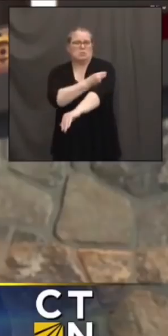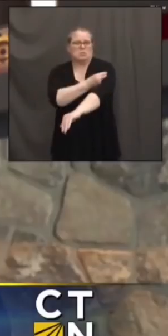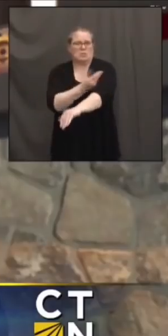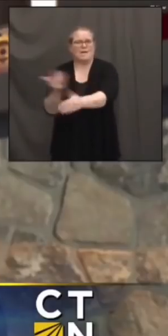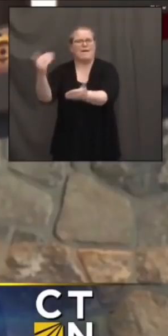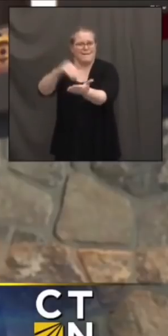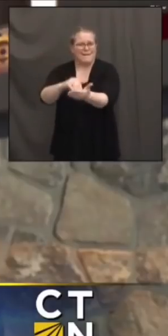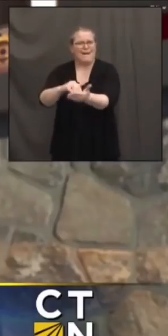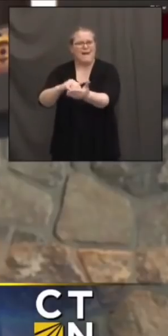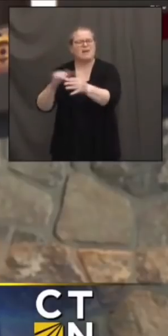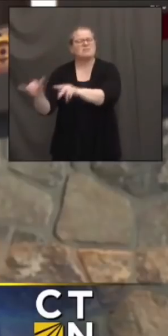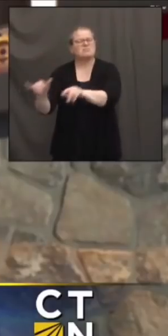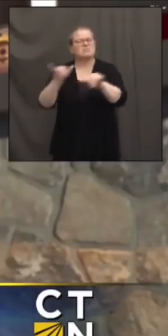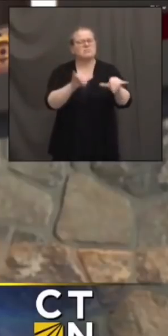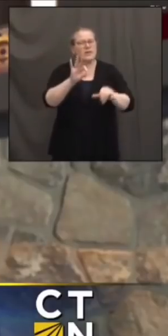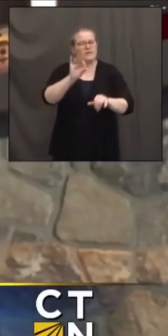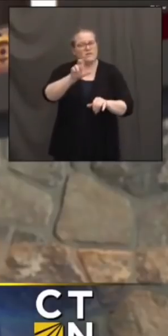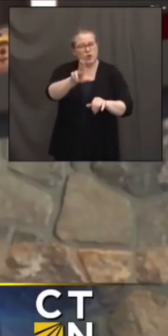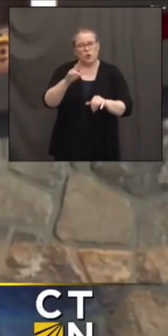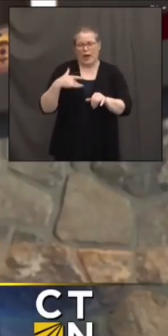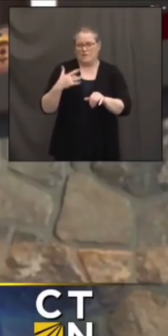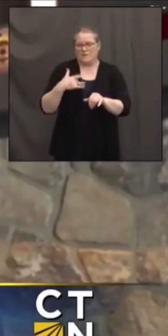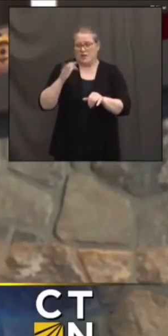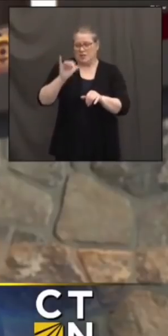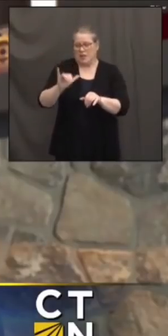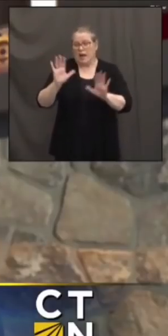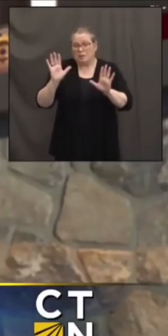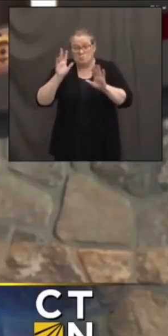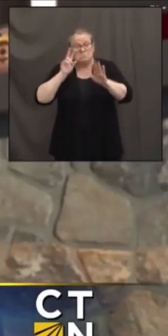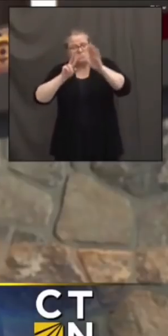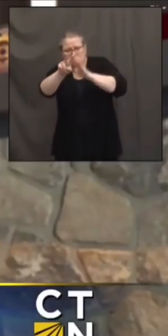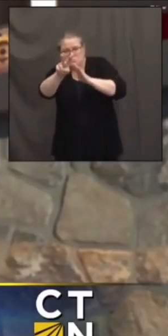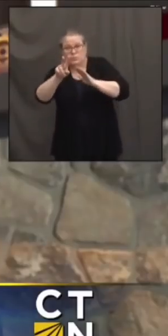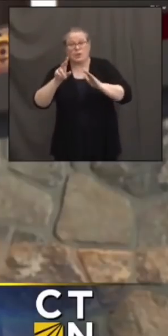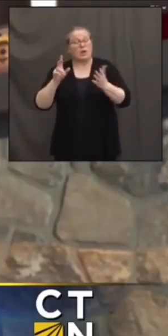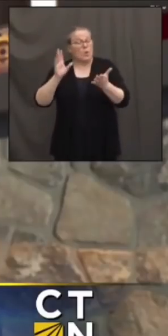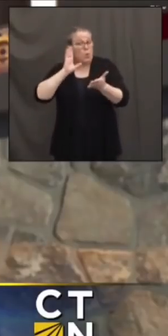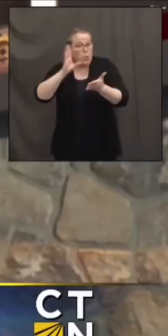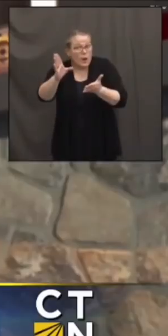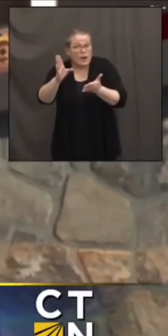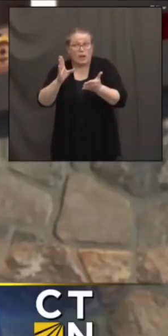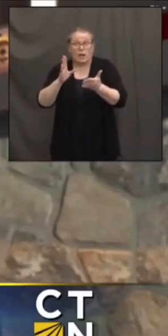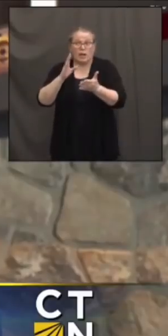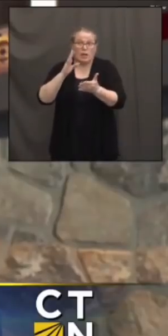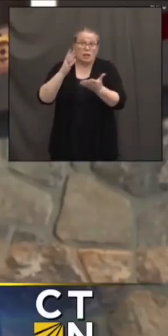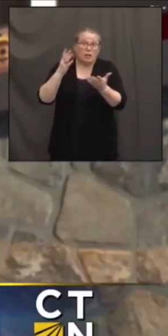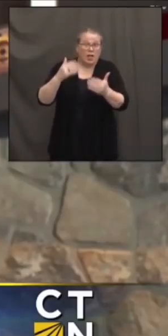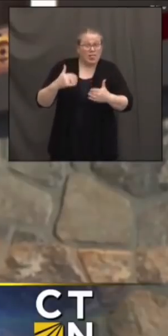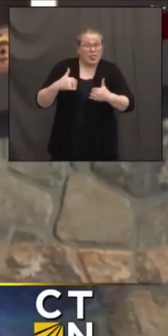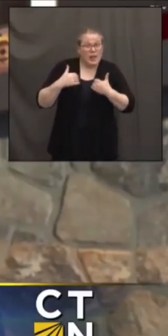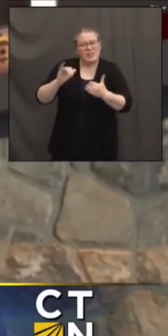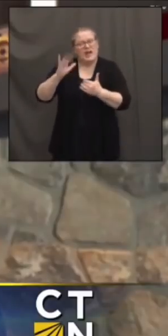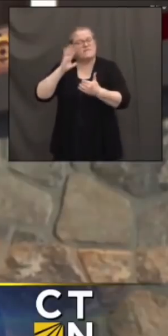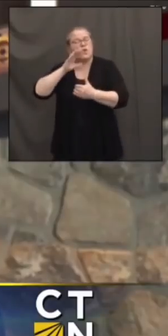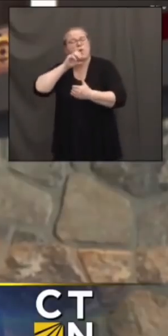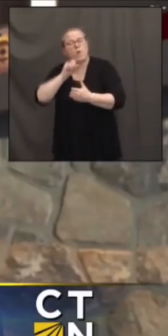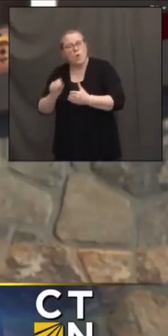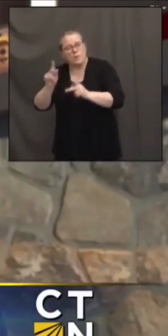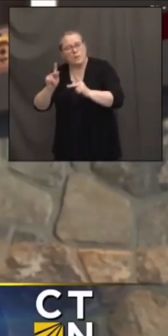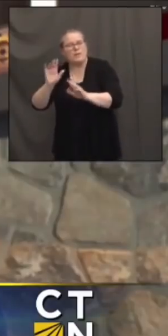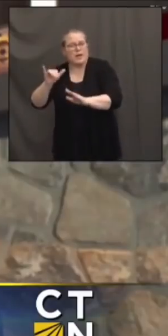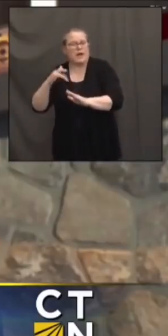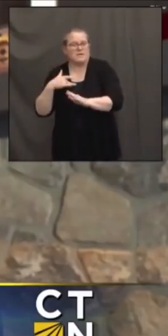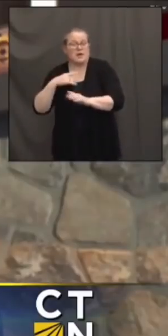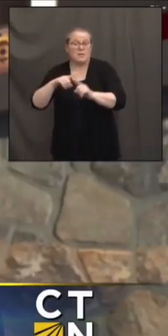expect us to lean in the direction of doing that clinically. Whether or not you're going to provide a booster to a younger population, I think that that's an open question,